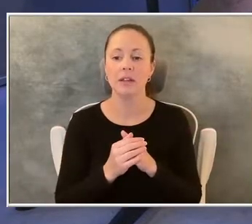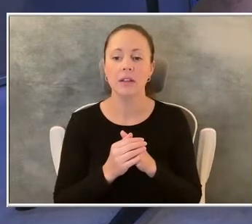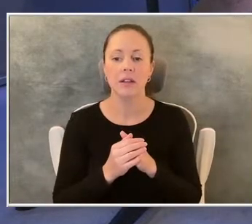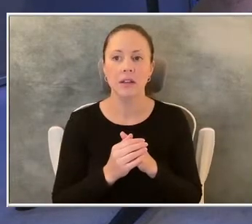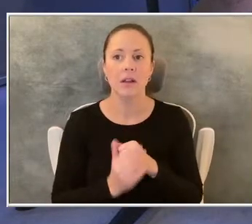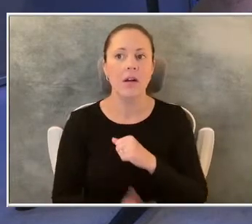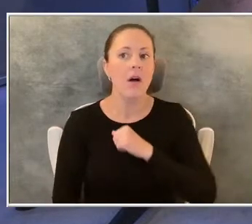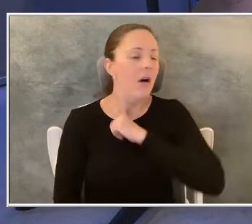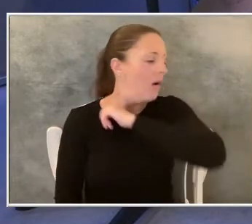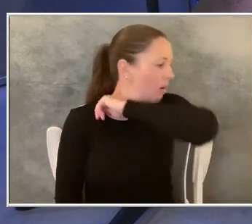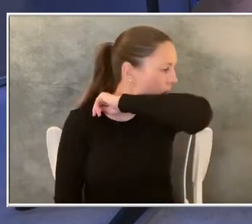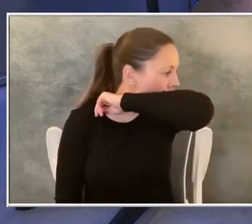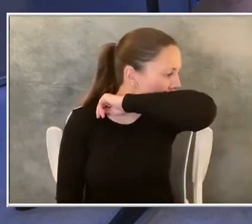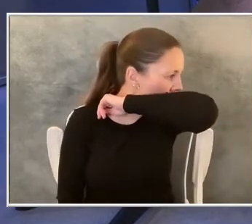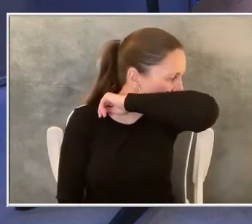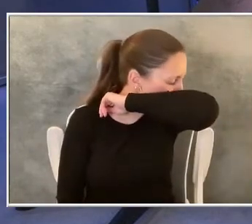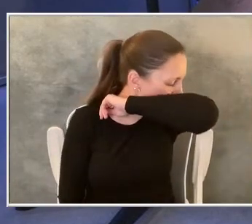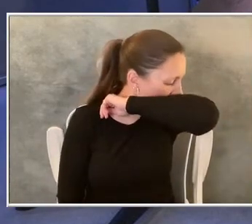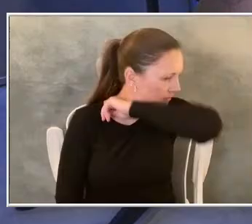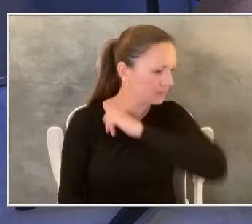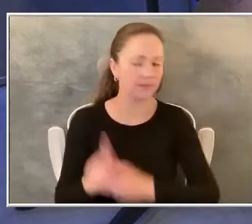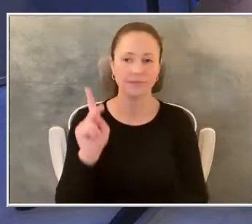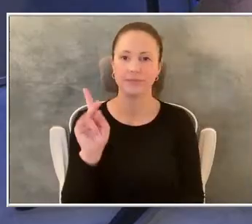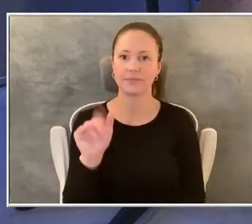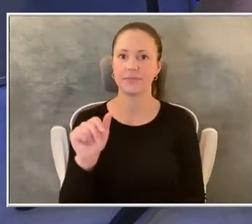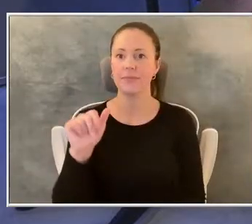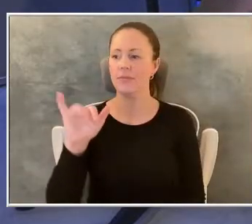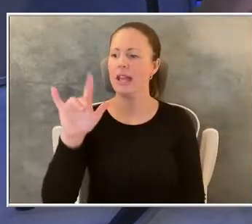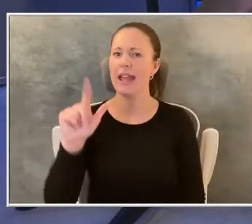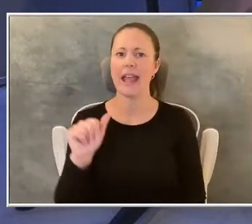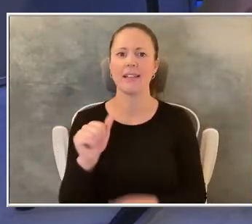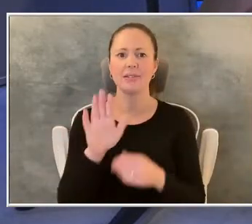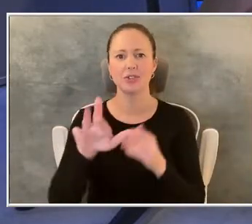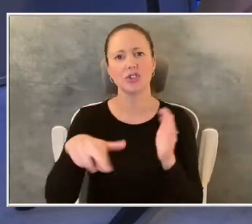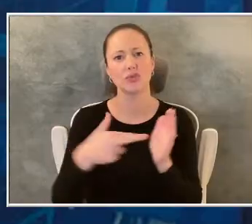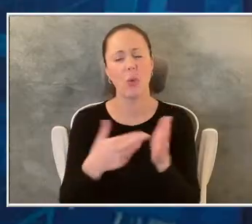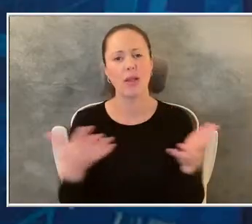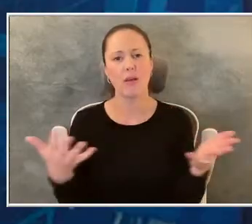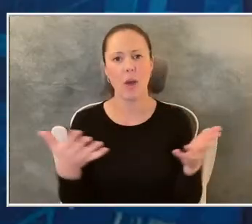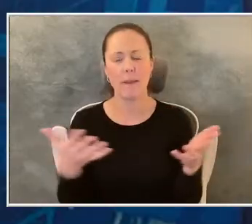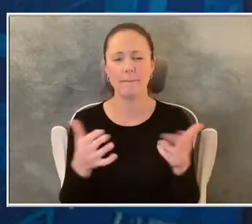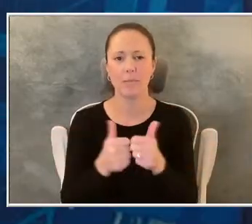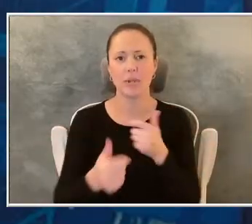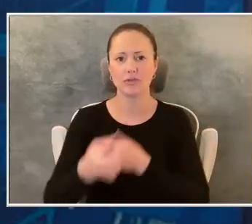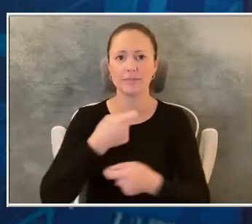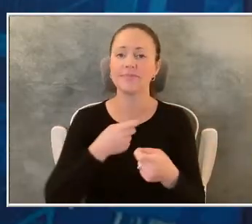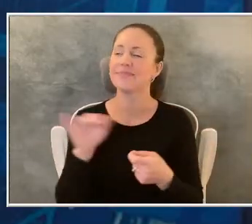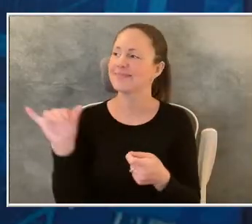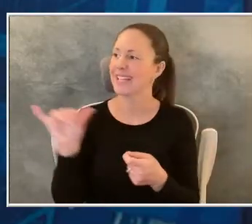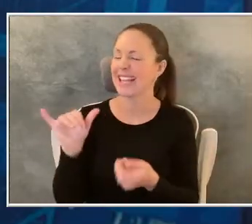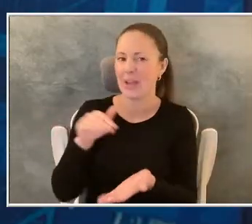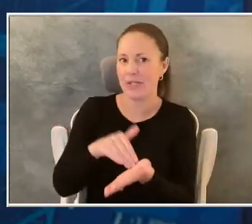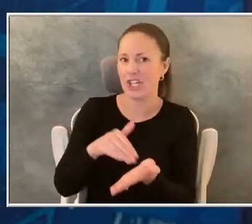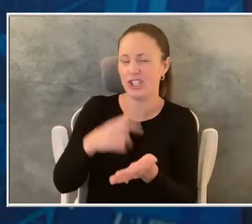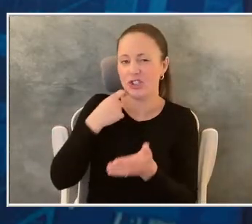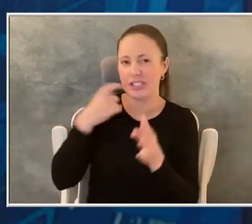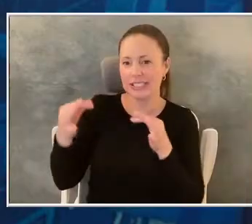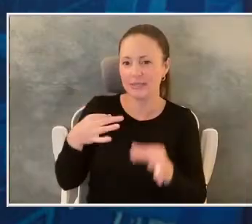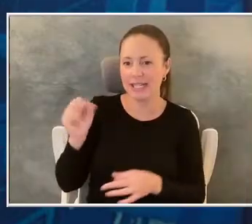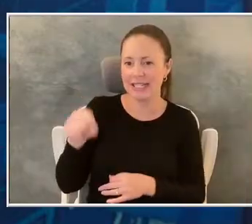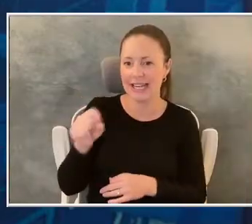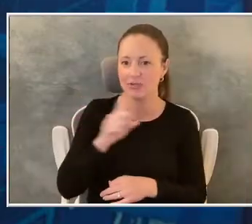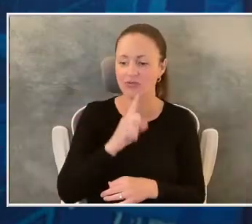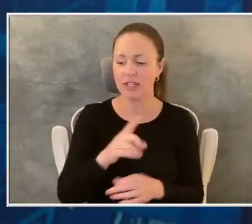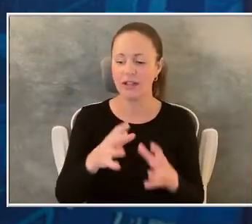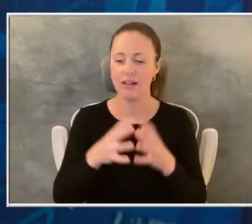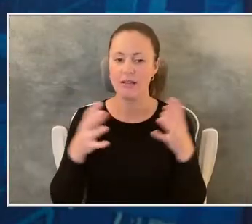You know, you're doing a lot of lead-up work, and then here comes the transplant. Yeah, kind of like what Dr. Abhyankar said. A lot of it, so during